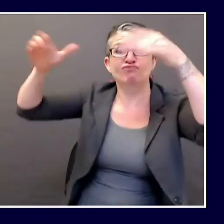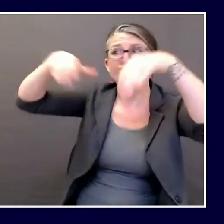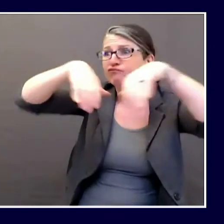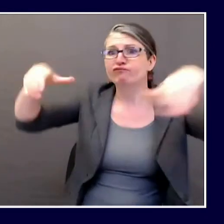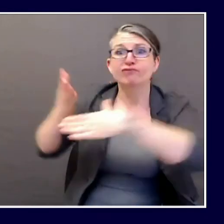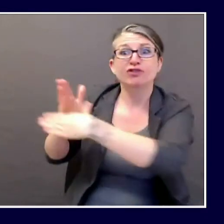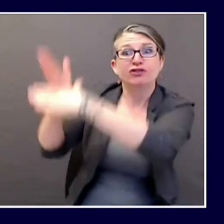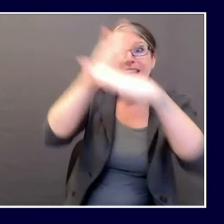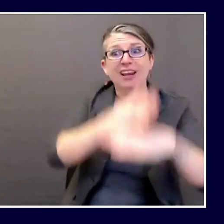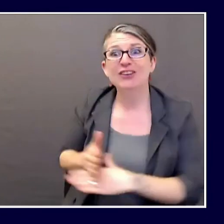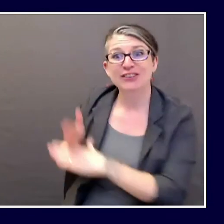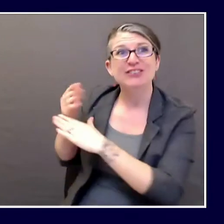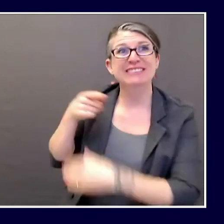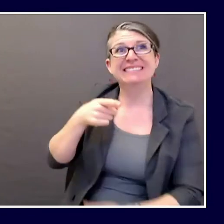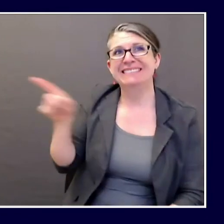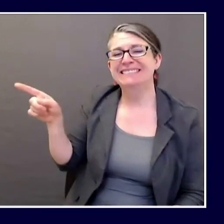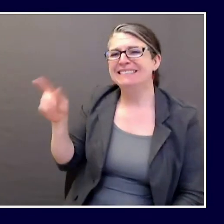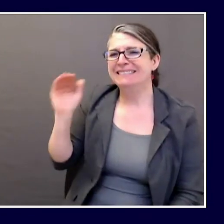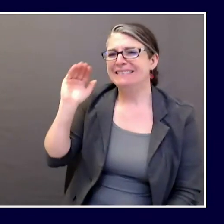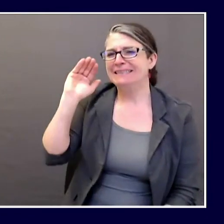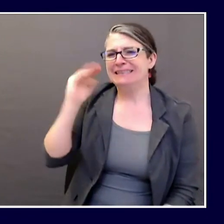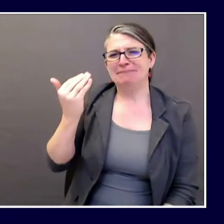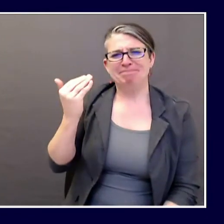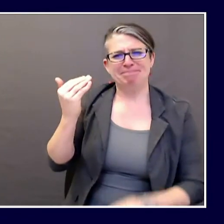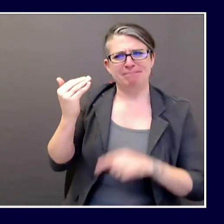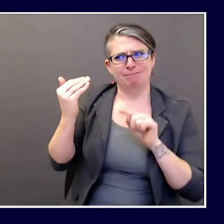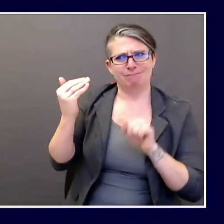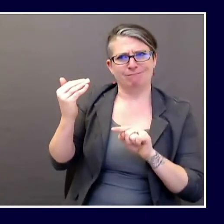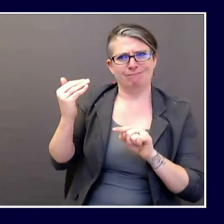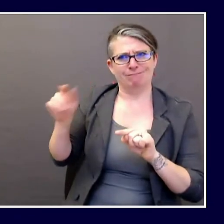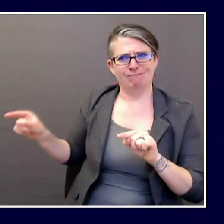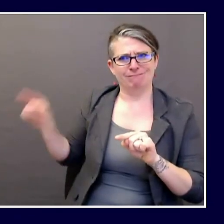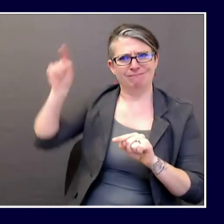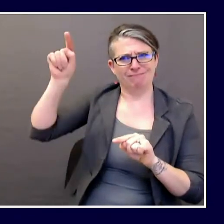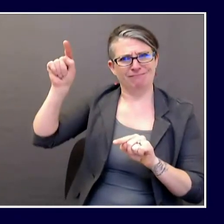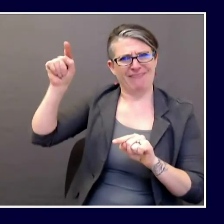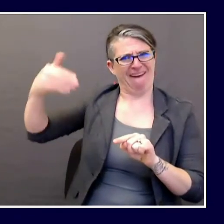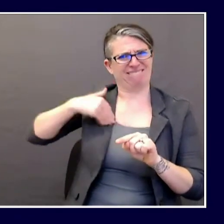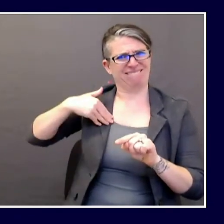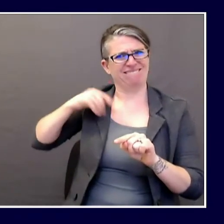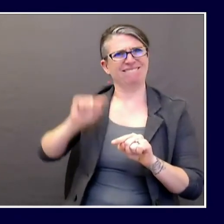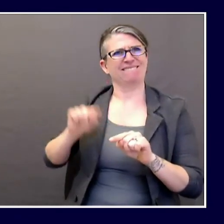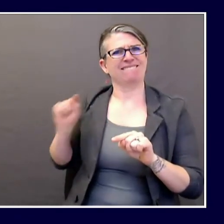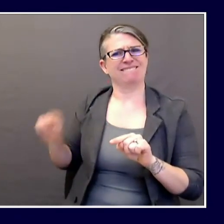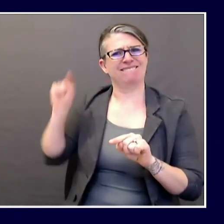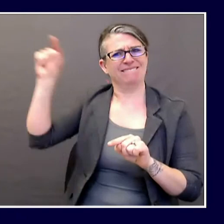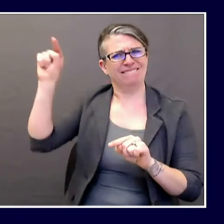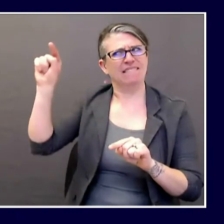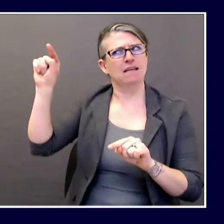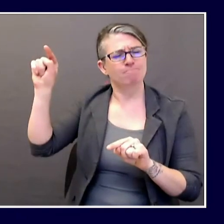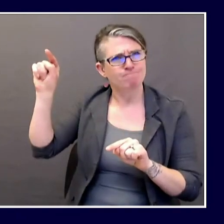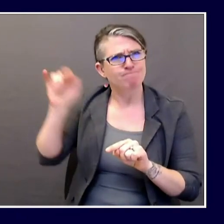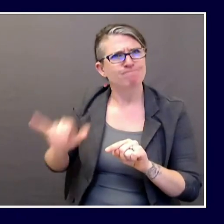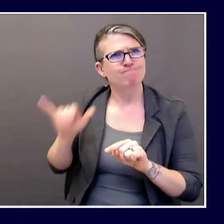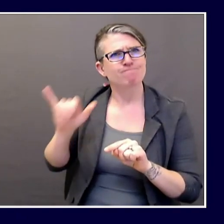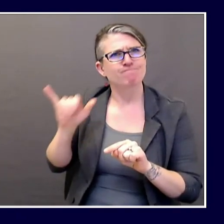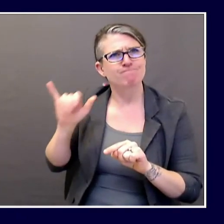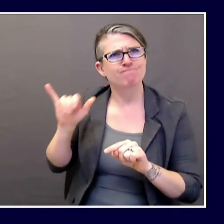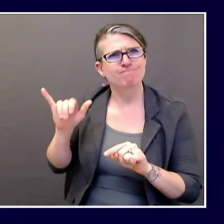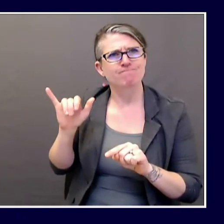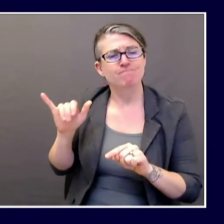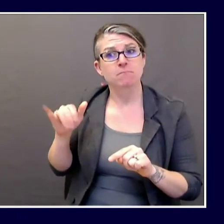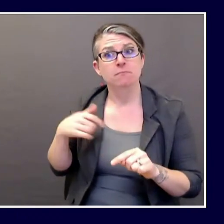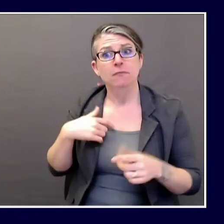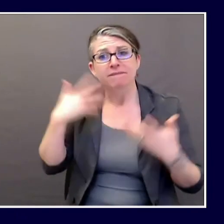live. That could also be a situation that there is transmission happening within restaurants. I'm not sure which, if either, it is right